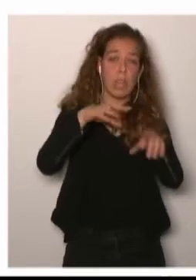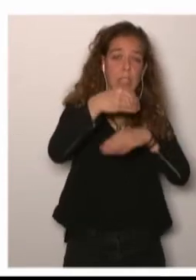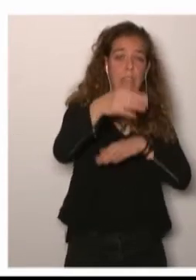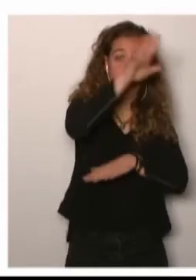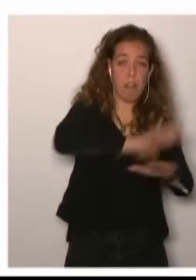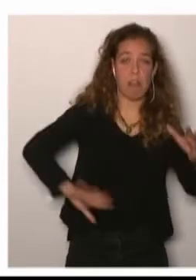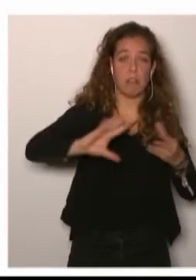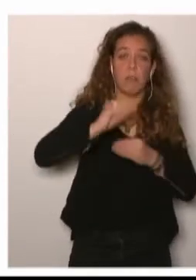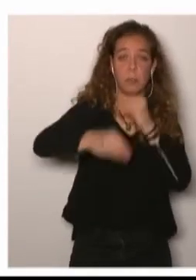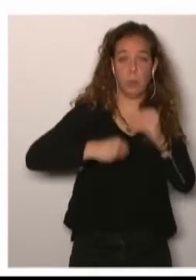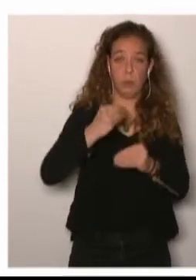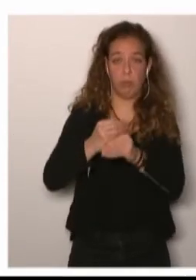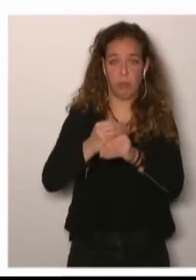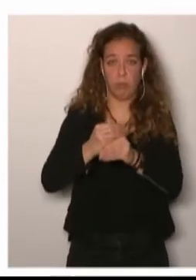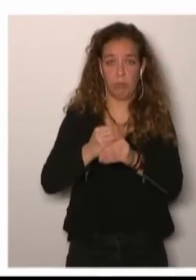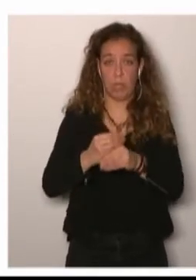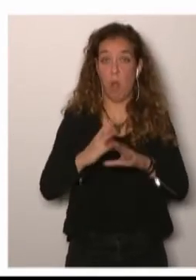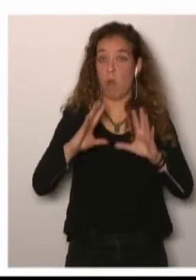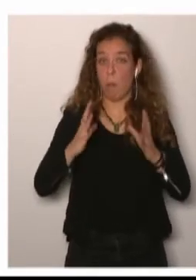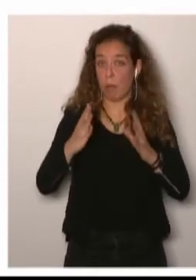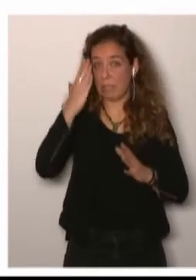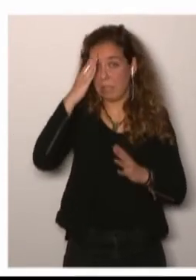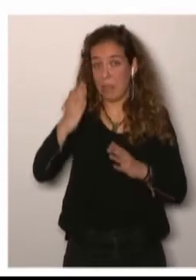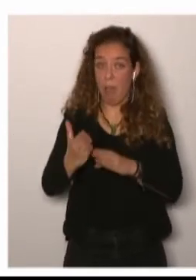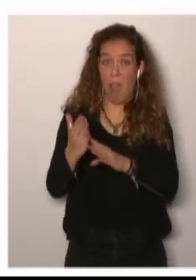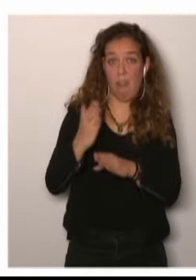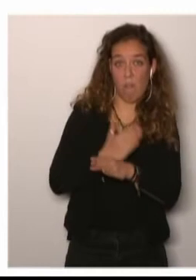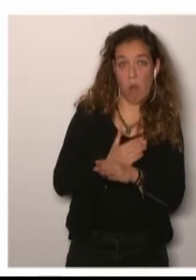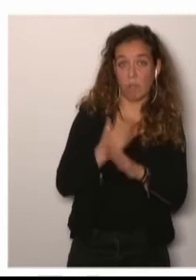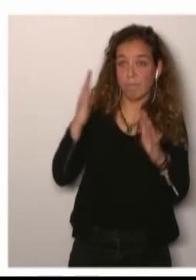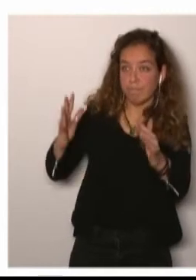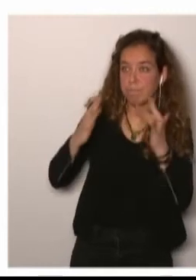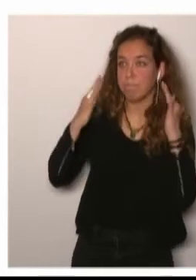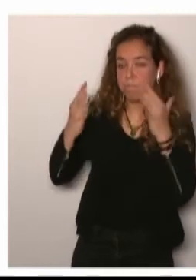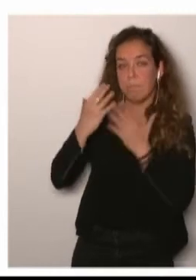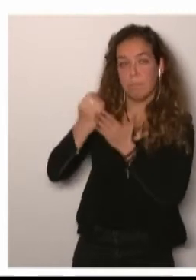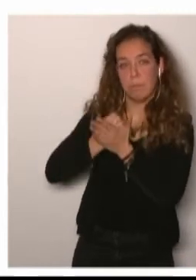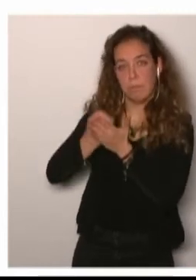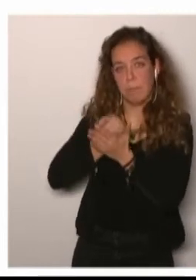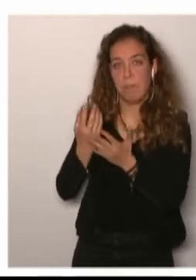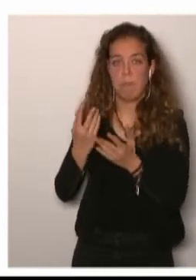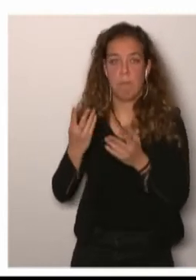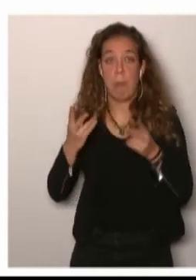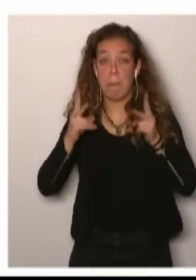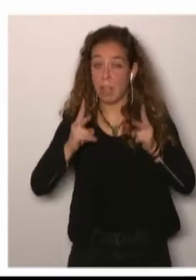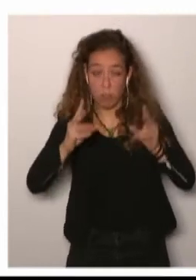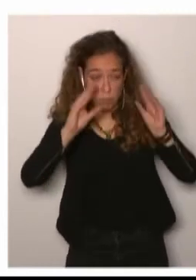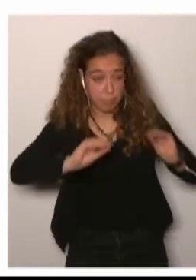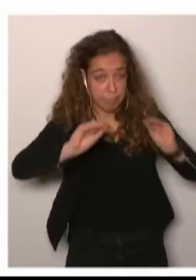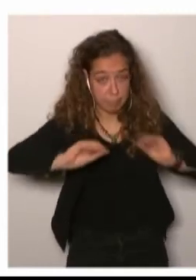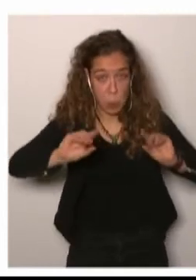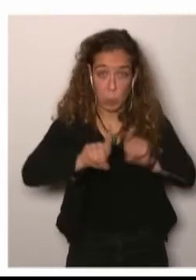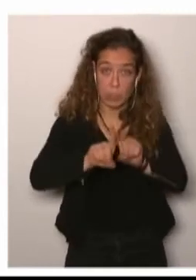dedicated educational activities within the regulatory network as part of our EU Network Training Center, EU NTC, but also by